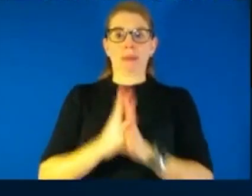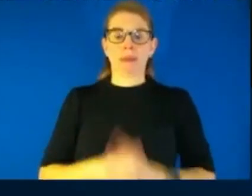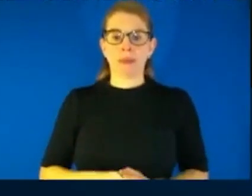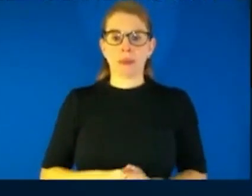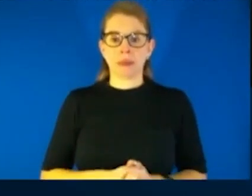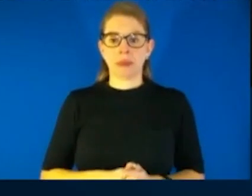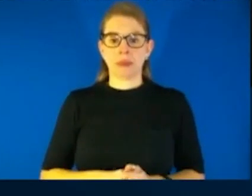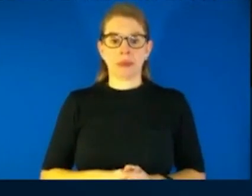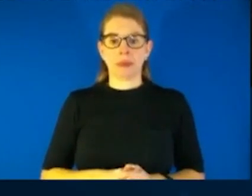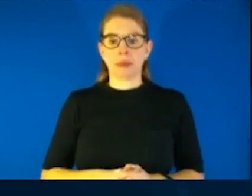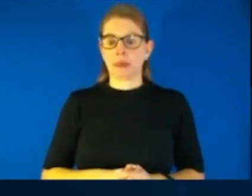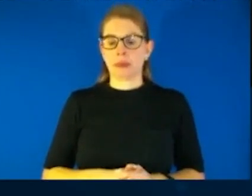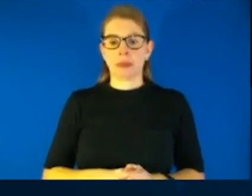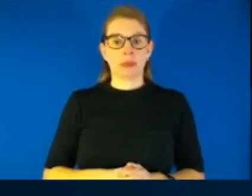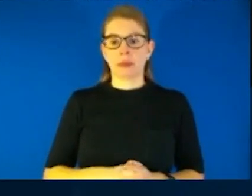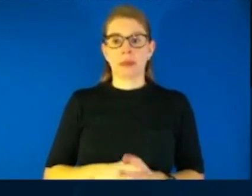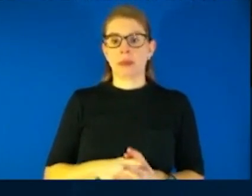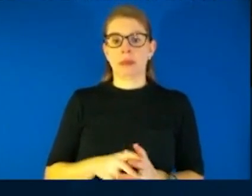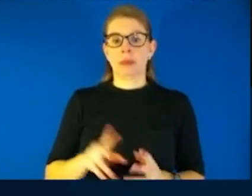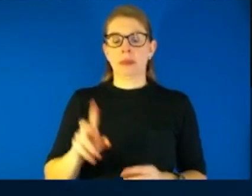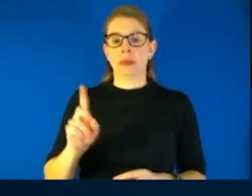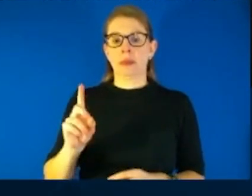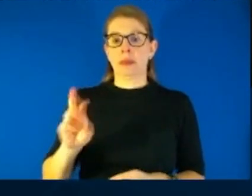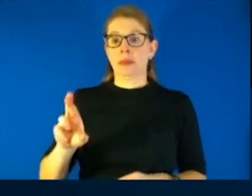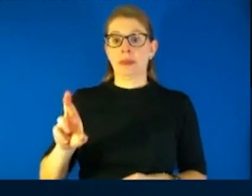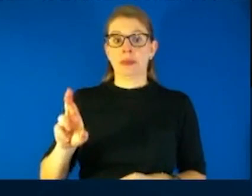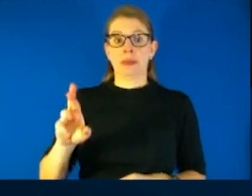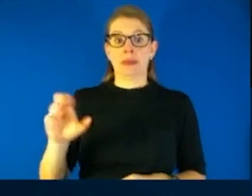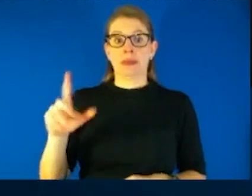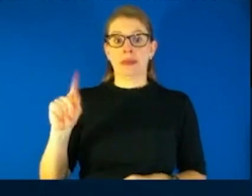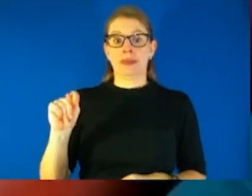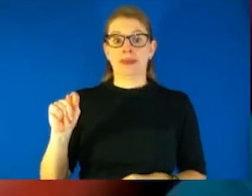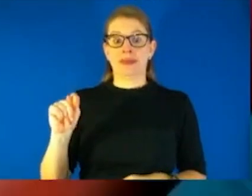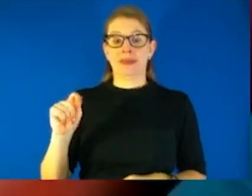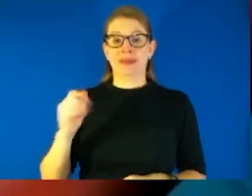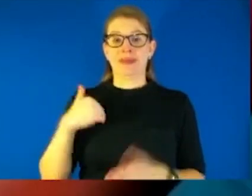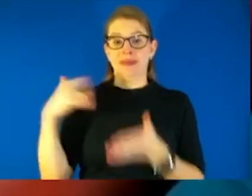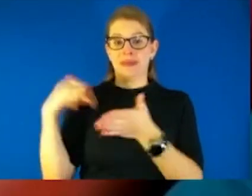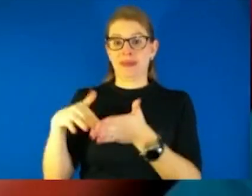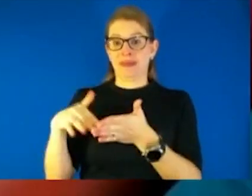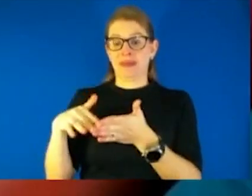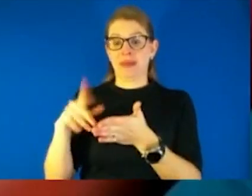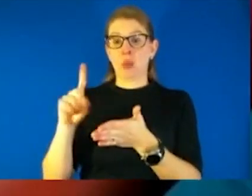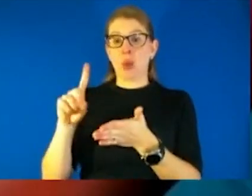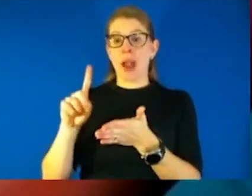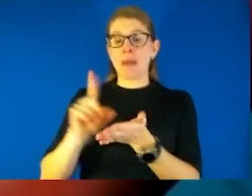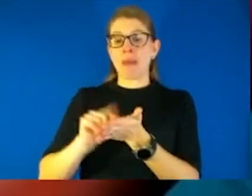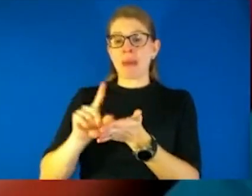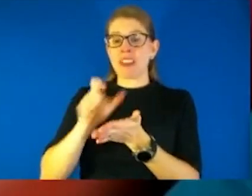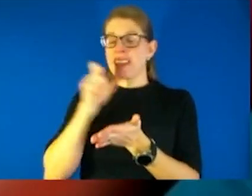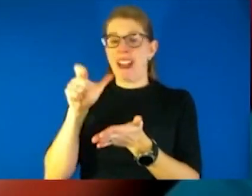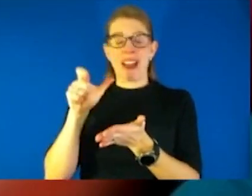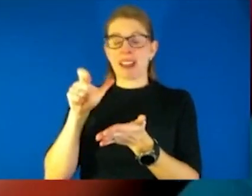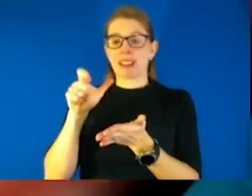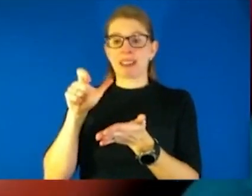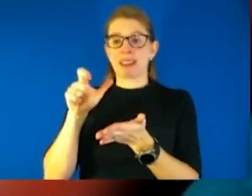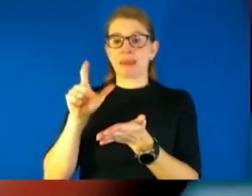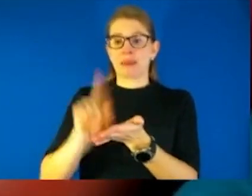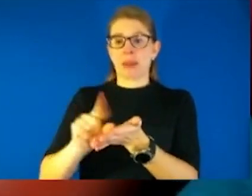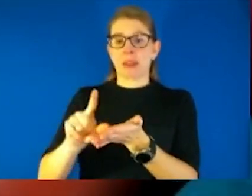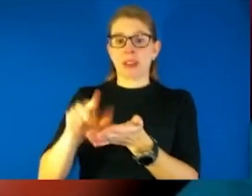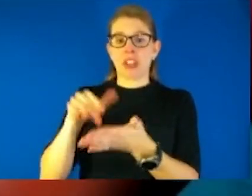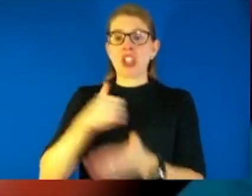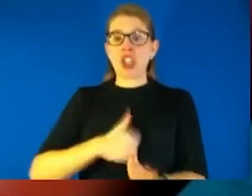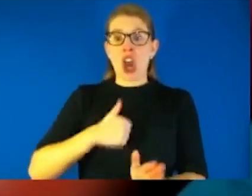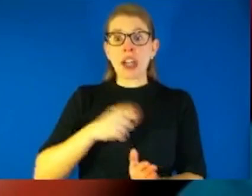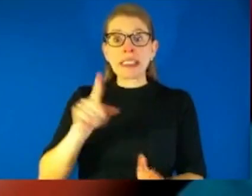have done Jessica? 6 studies on this. Okay. One and published studies. They're peer-reviewed. Sorry, Steve, you